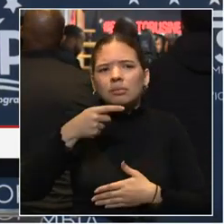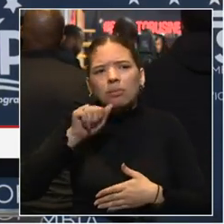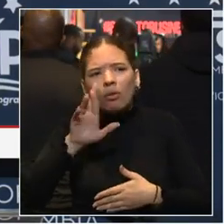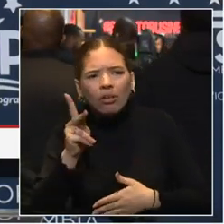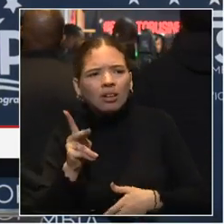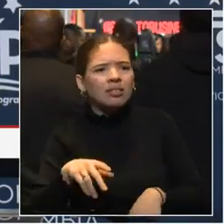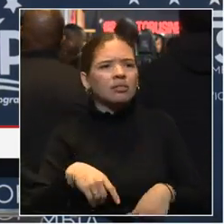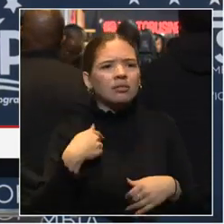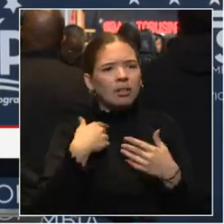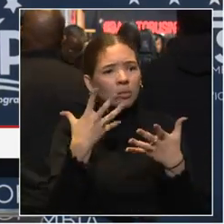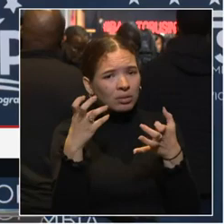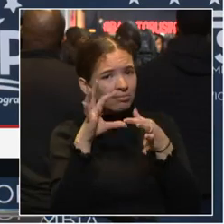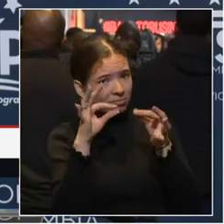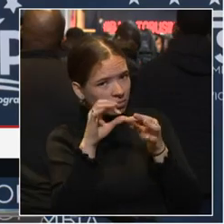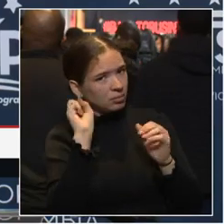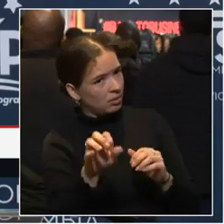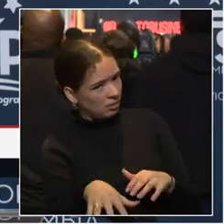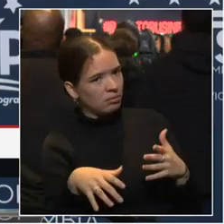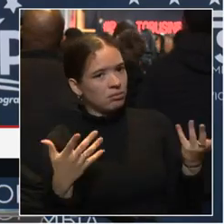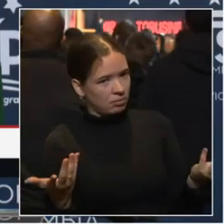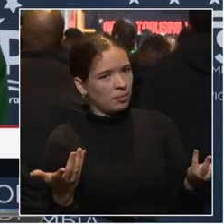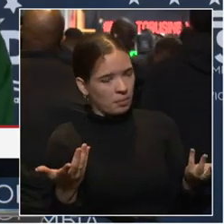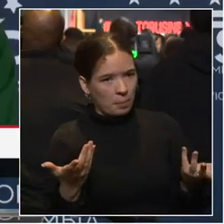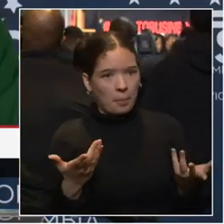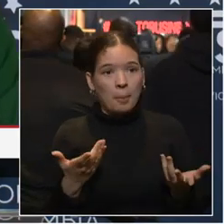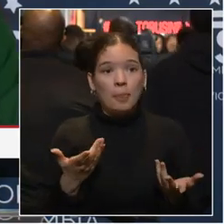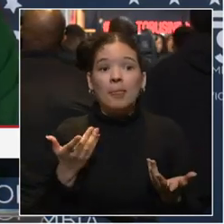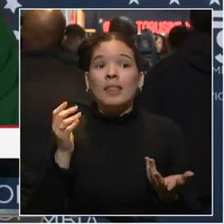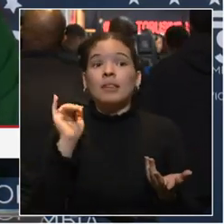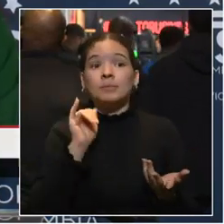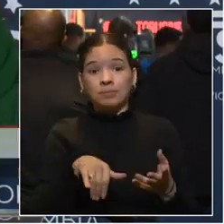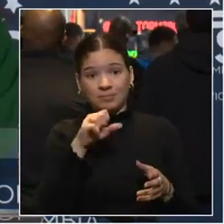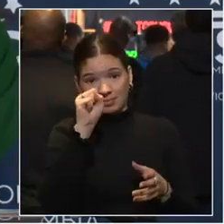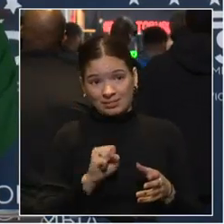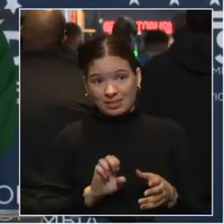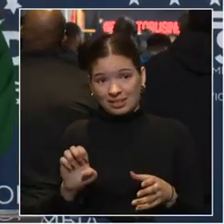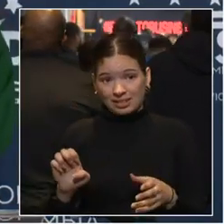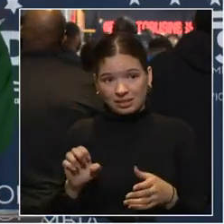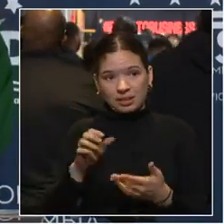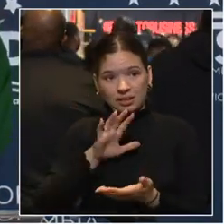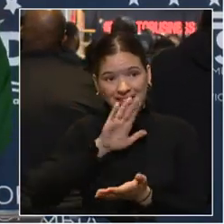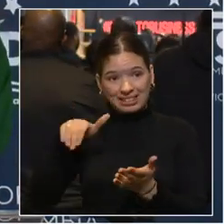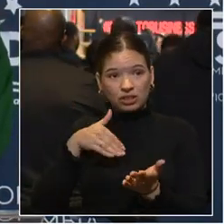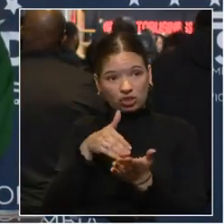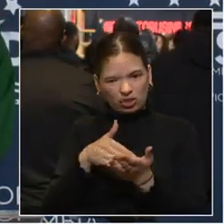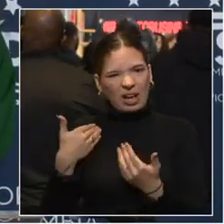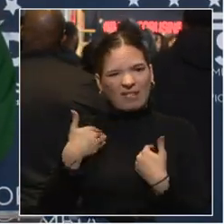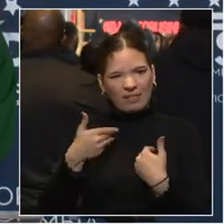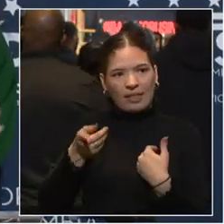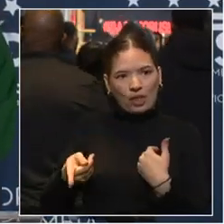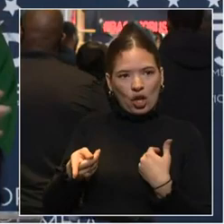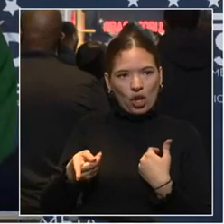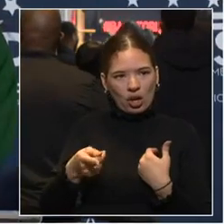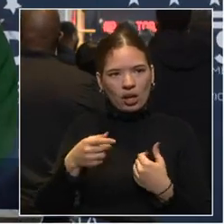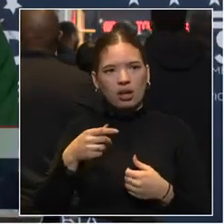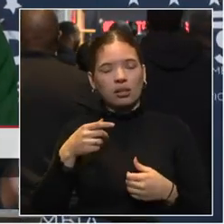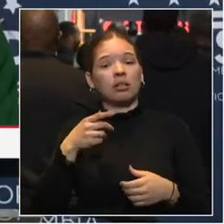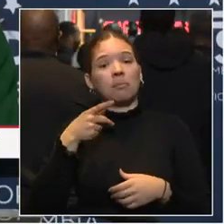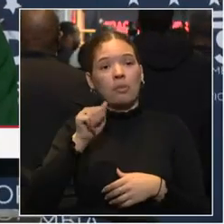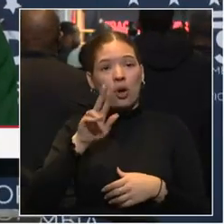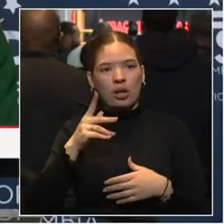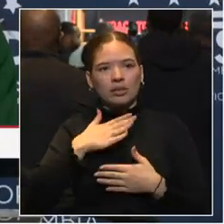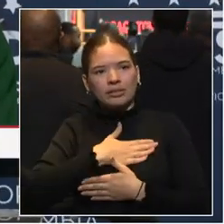in the premier tennis program at the Southeast Tennis and Learning Center. But there will be kids who don't fall into